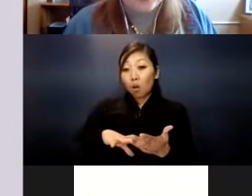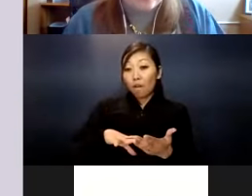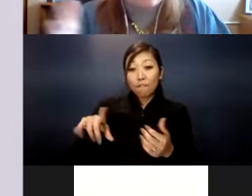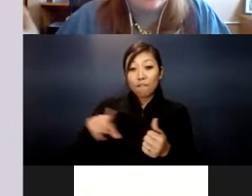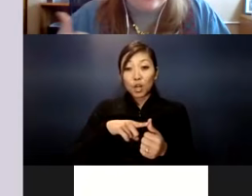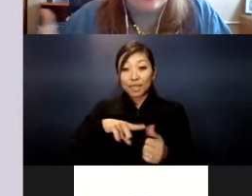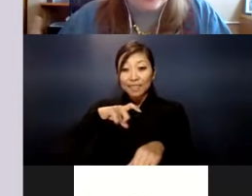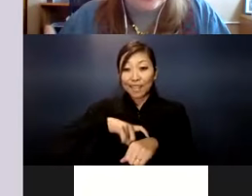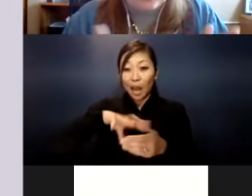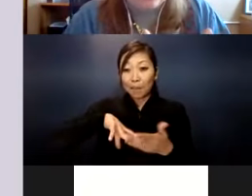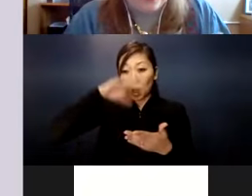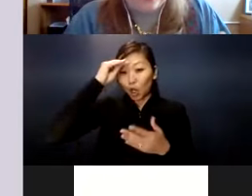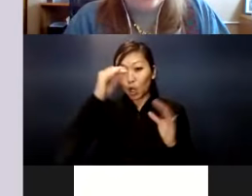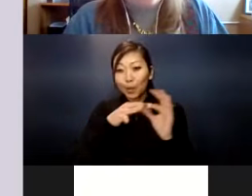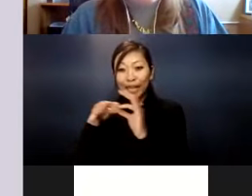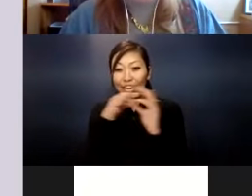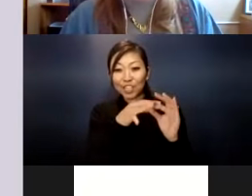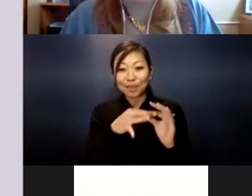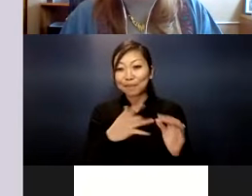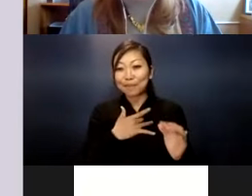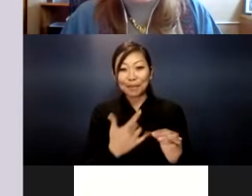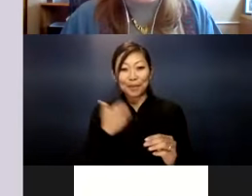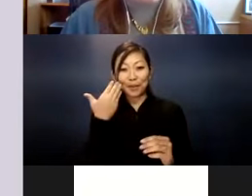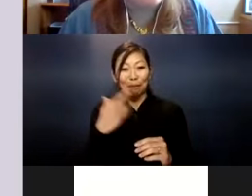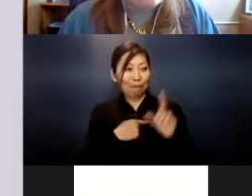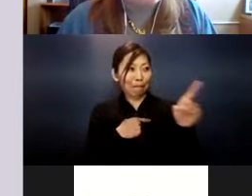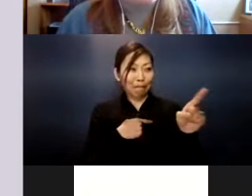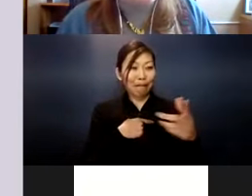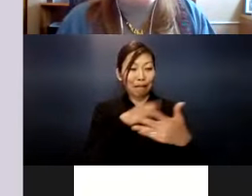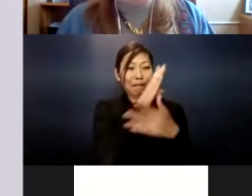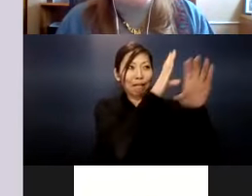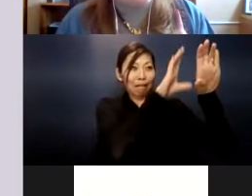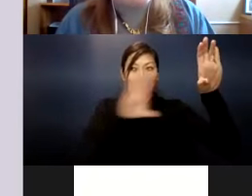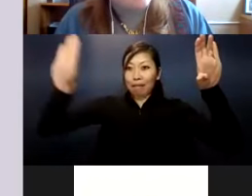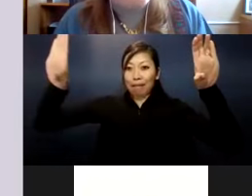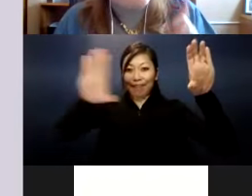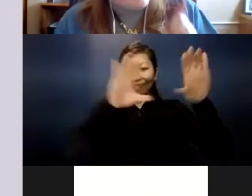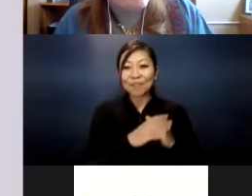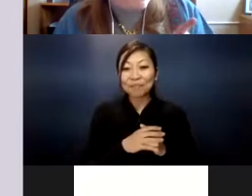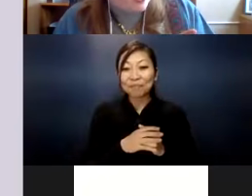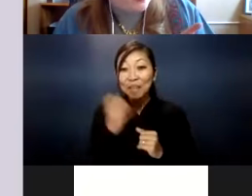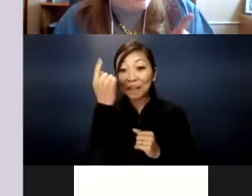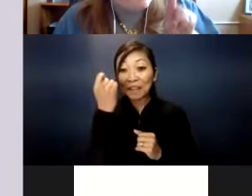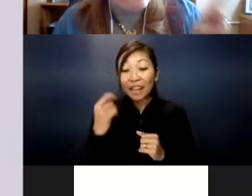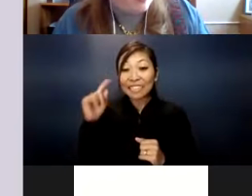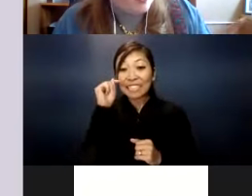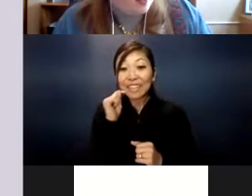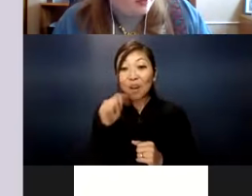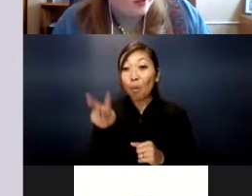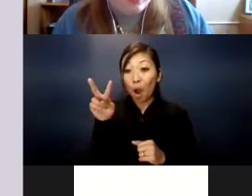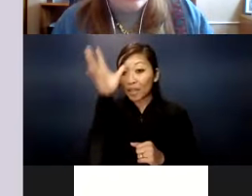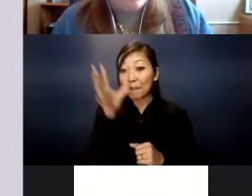time, we don't categorize them into these boxes. We don't watch our parents fight and say, yes, the way that they're arguing